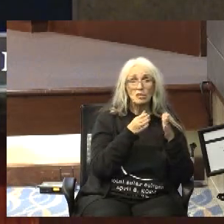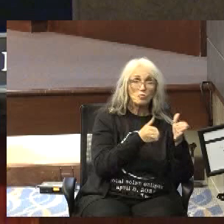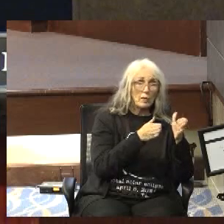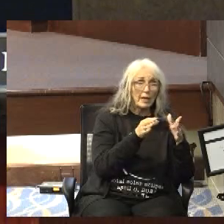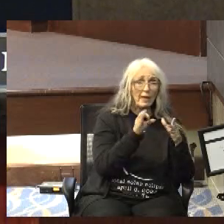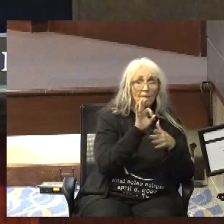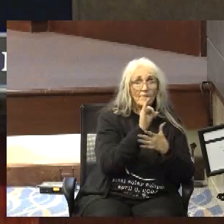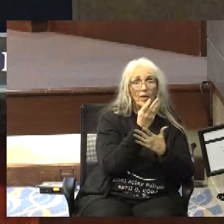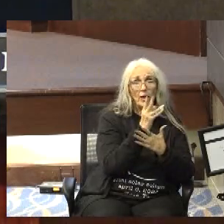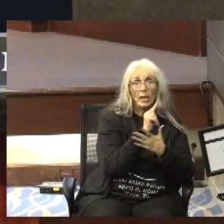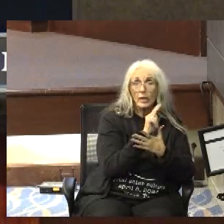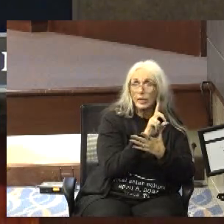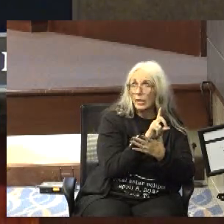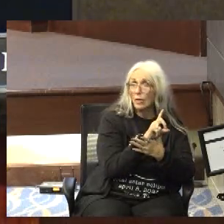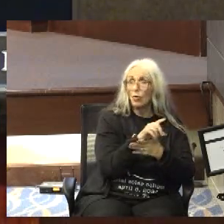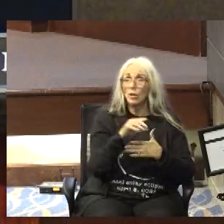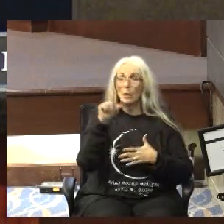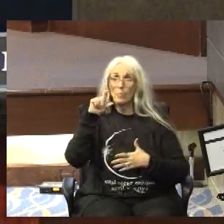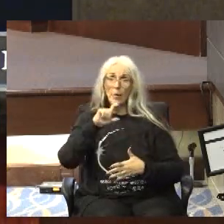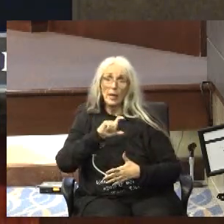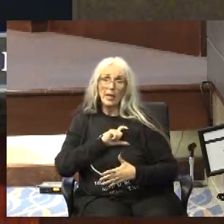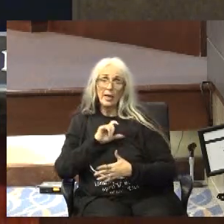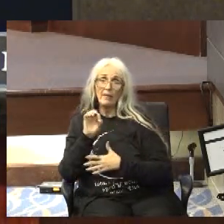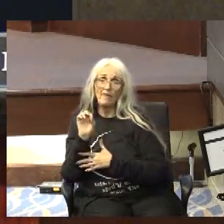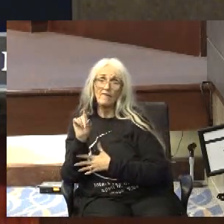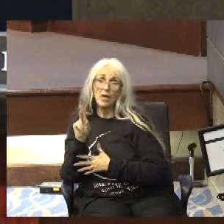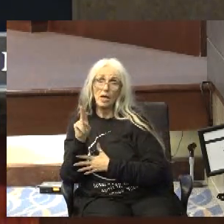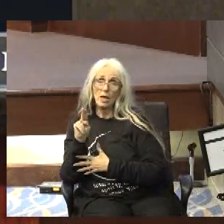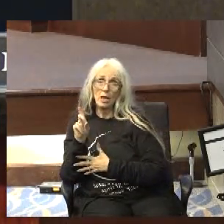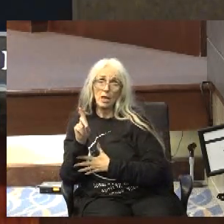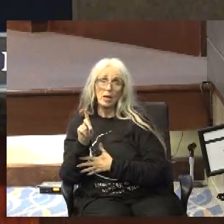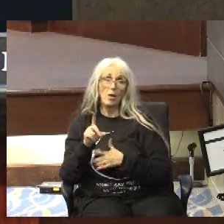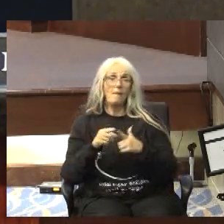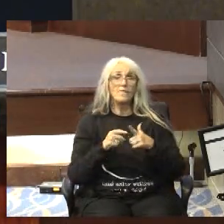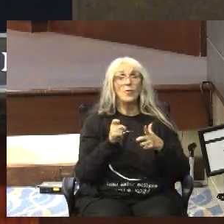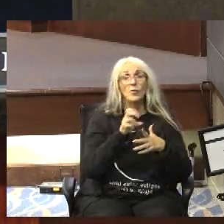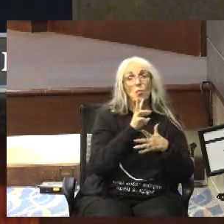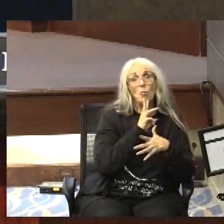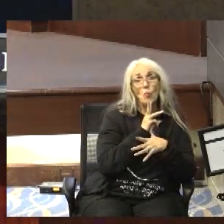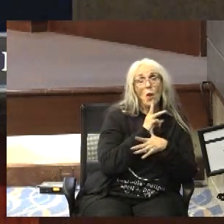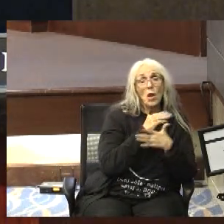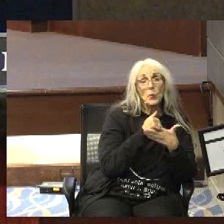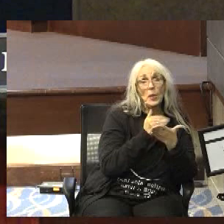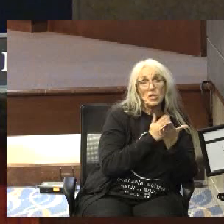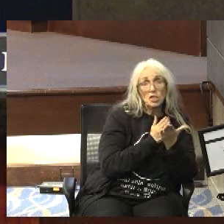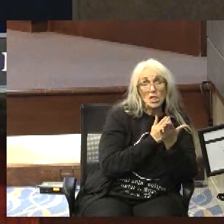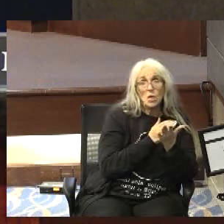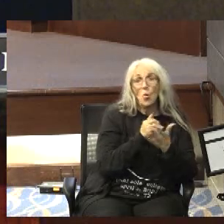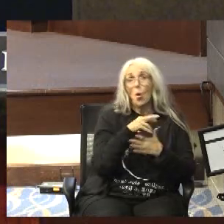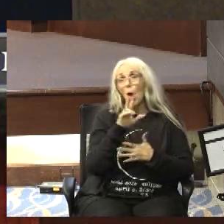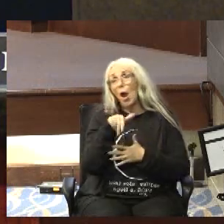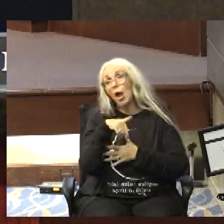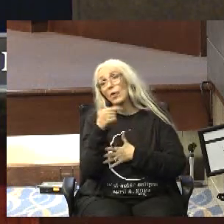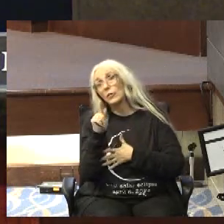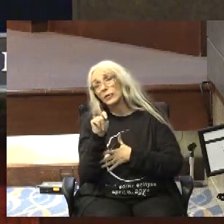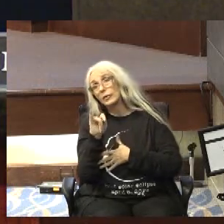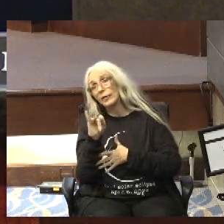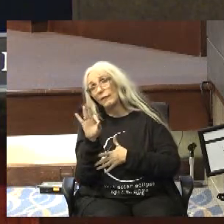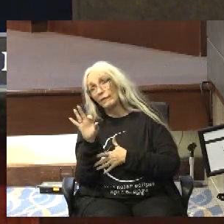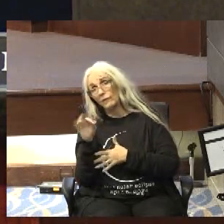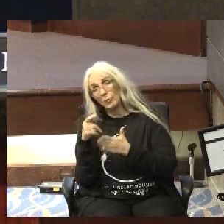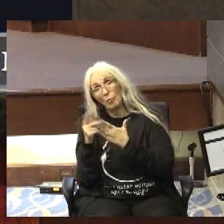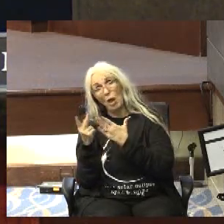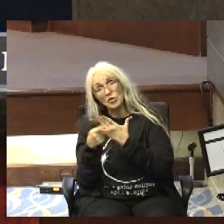the police fund or from our water budget or even other TIF4